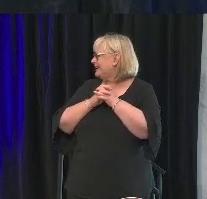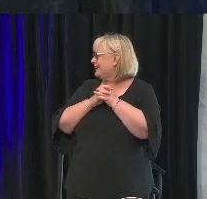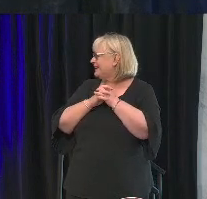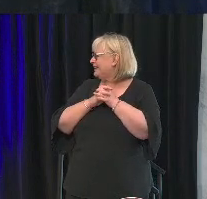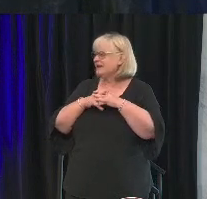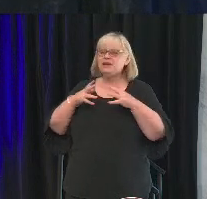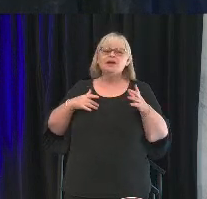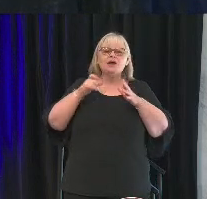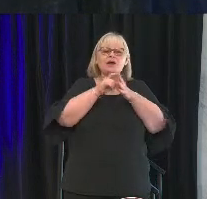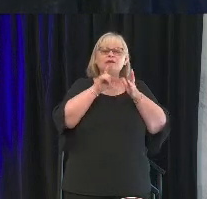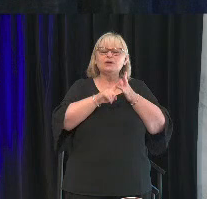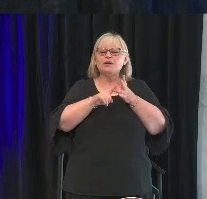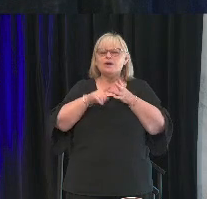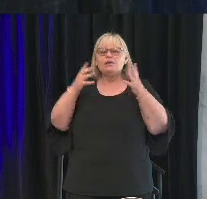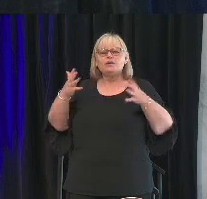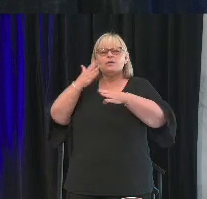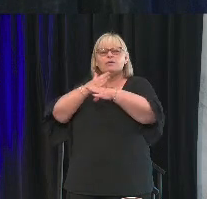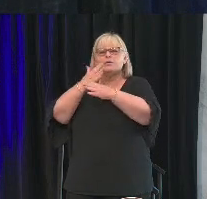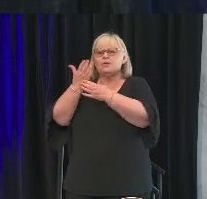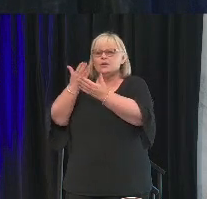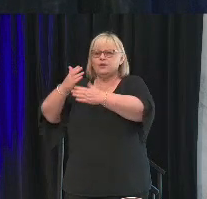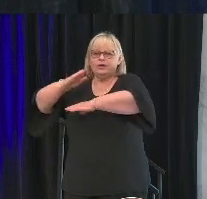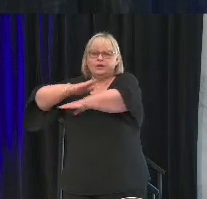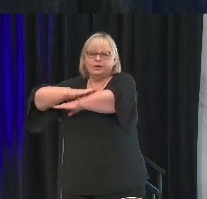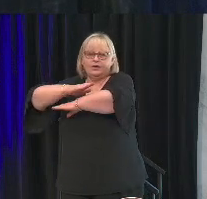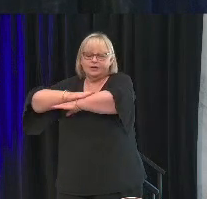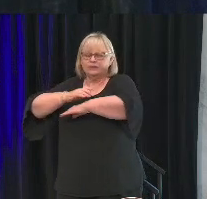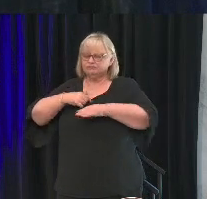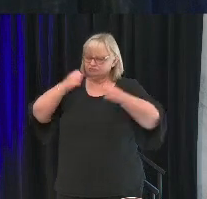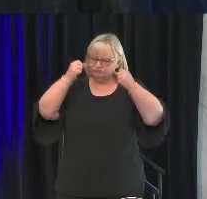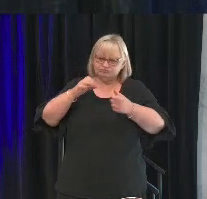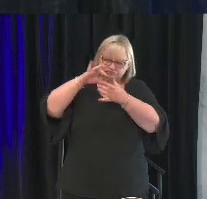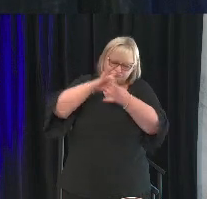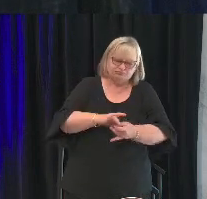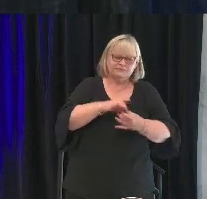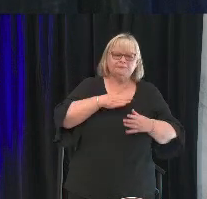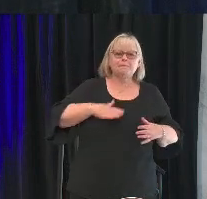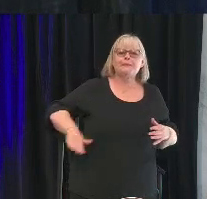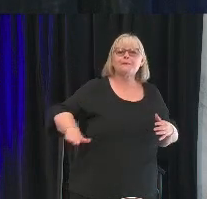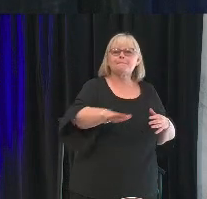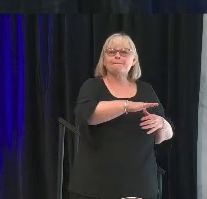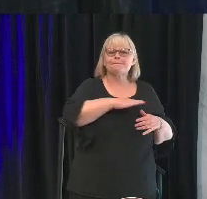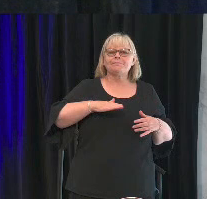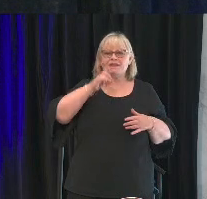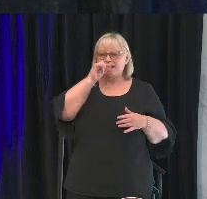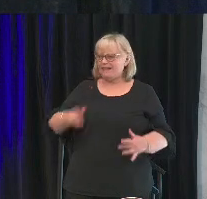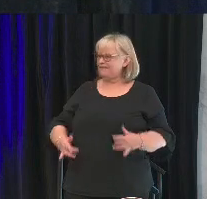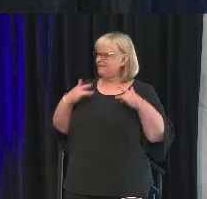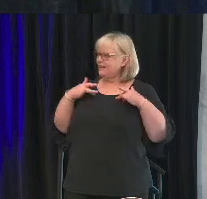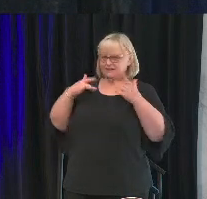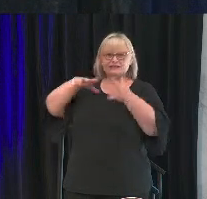I do a lot of work out on country, so I have a really close connection with the land that I live on. And I can feel those spirits are